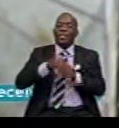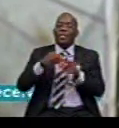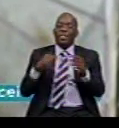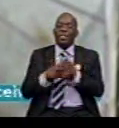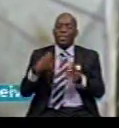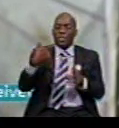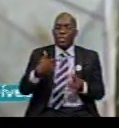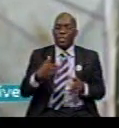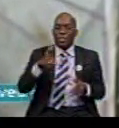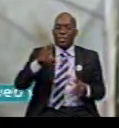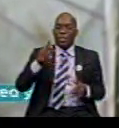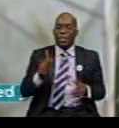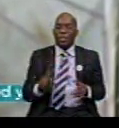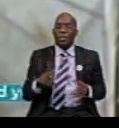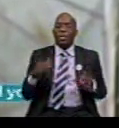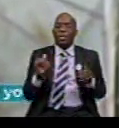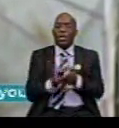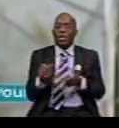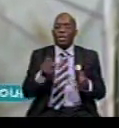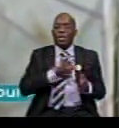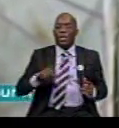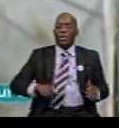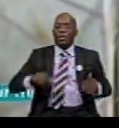ba mi yin Oluwa logo.